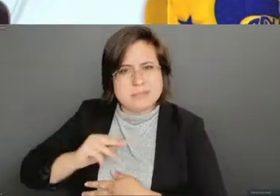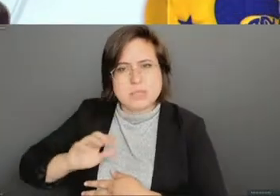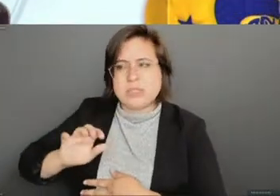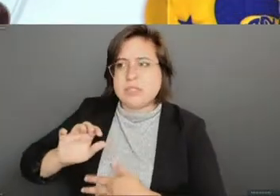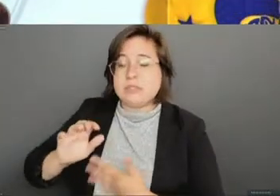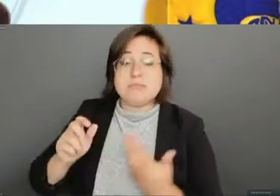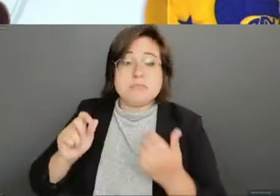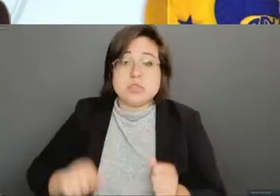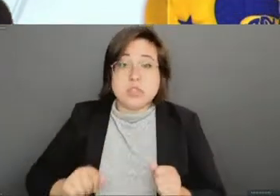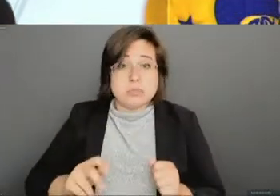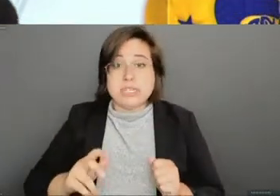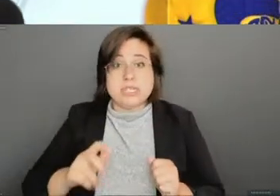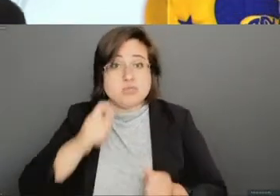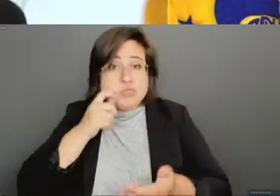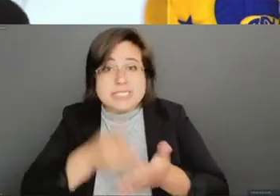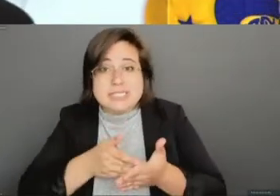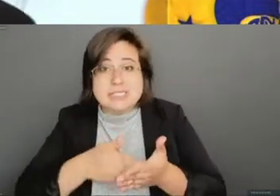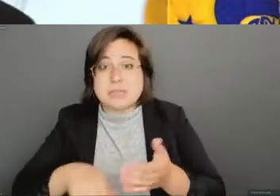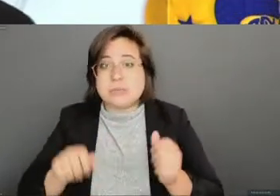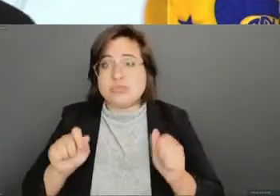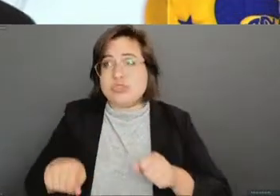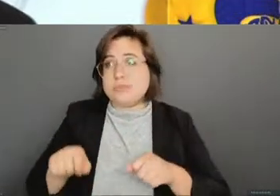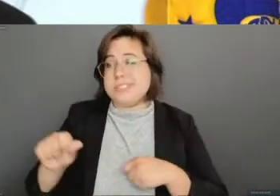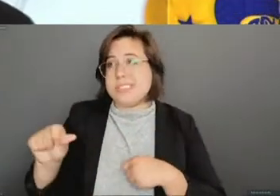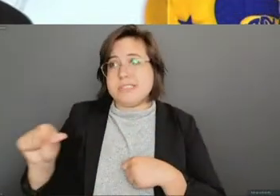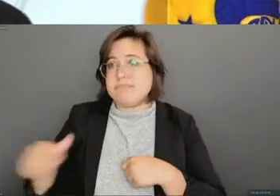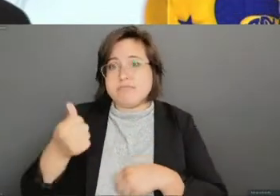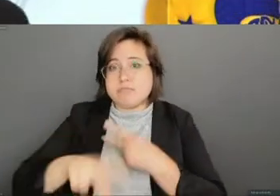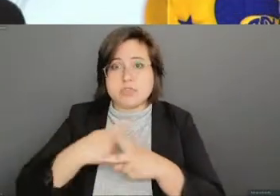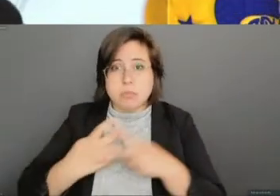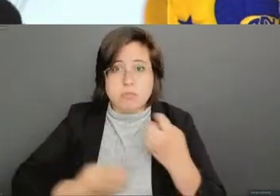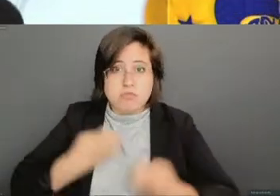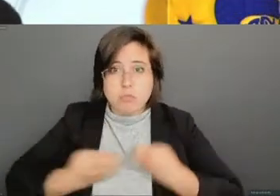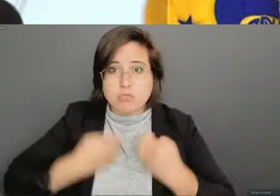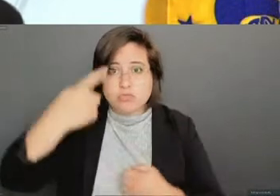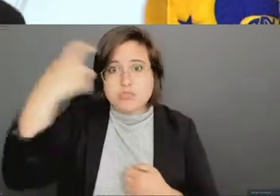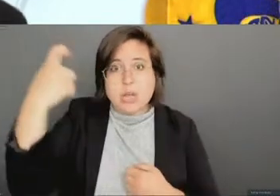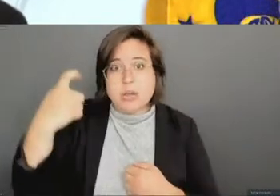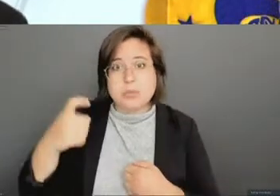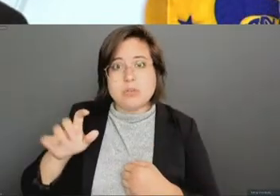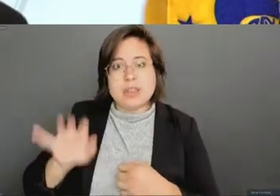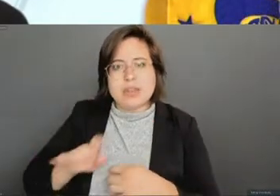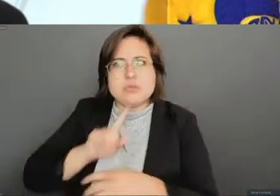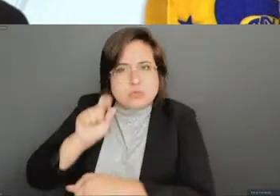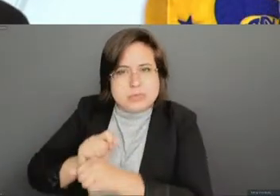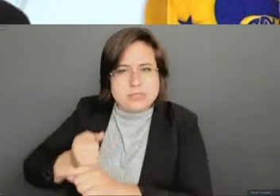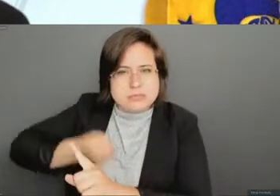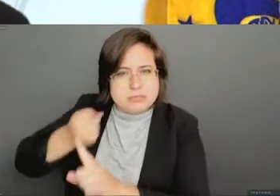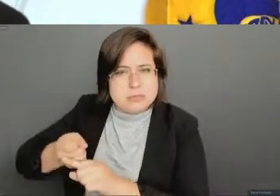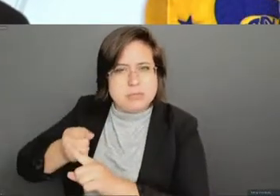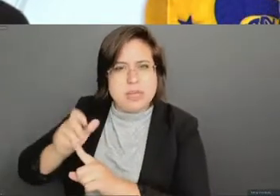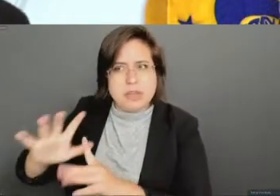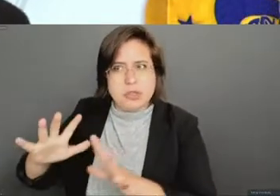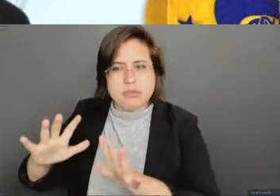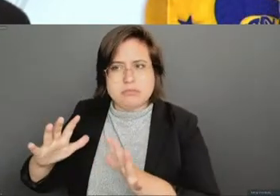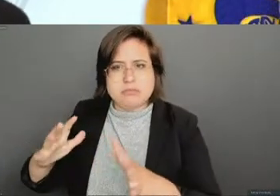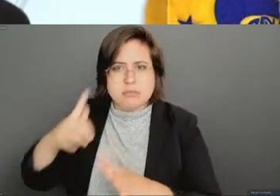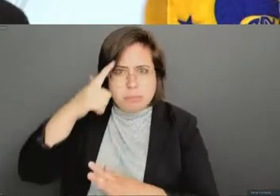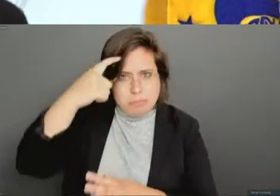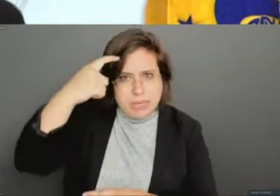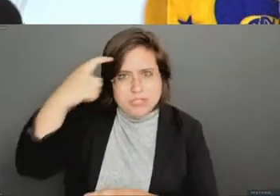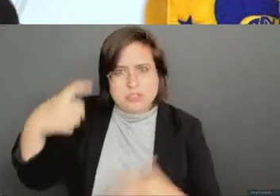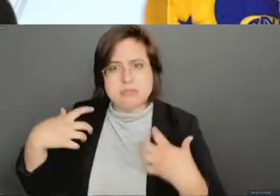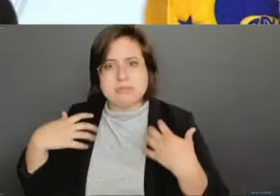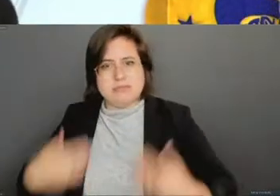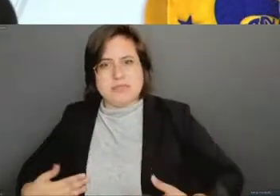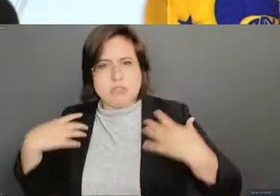due to racism or that was due to other forms of emotional trauma, how much that was actually impacting their health, both their mental and physical health.